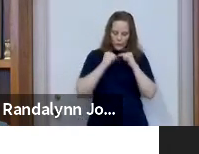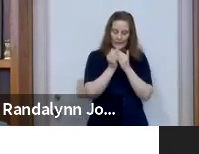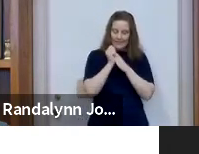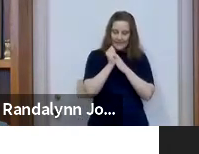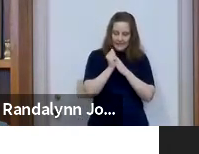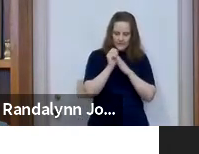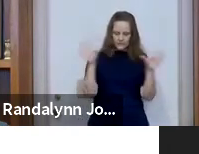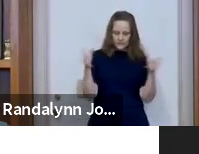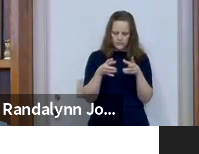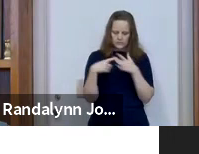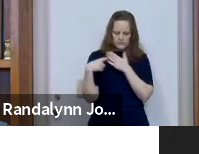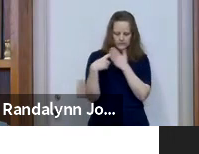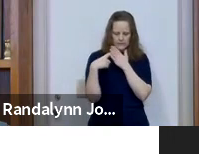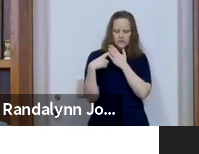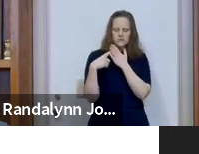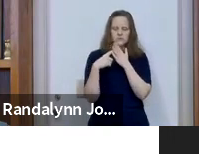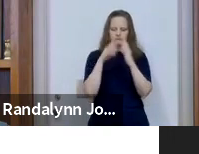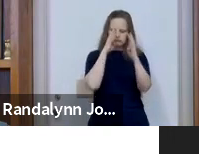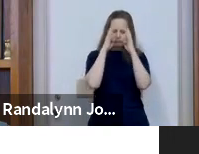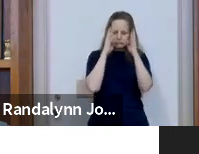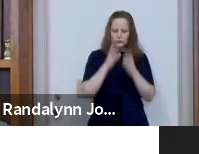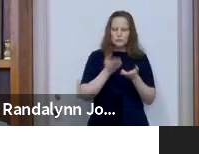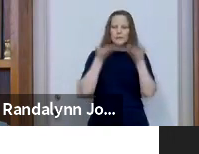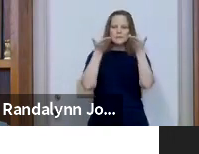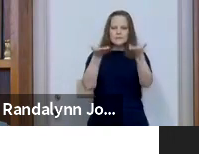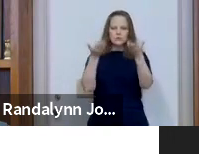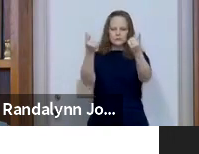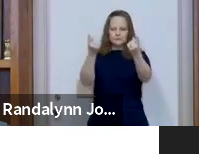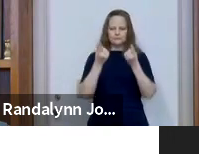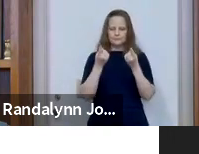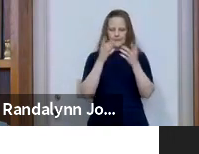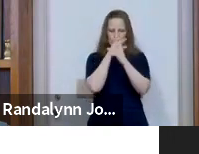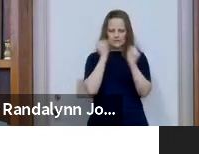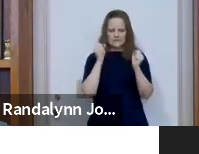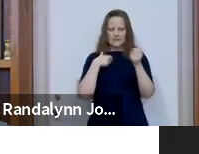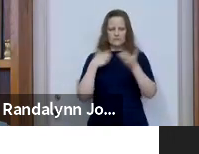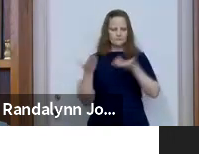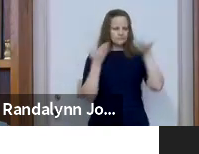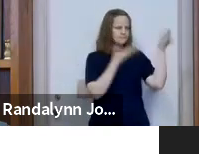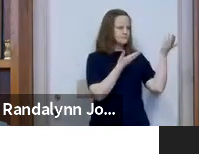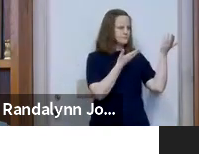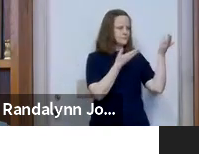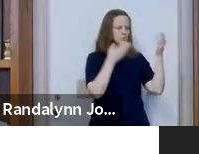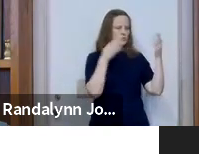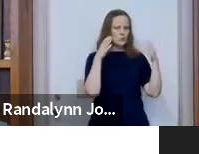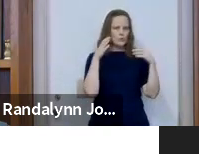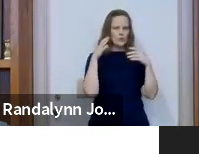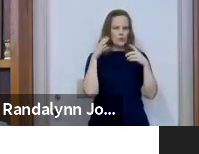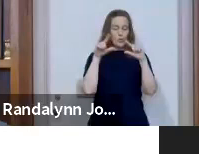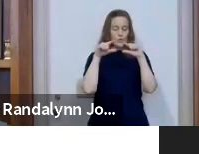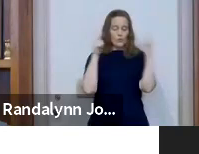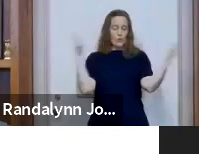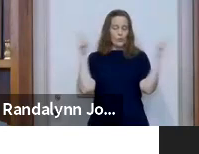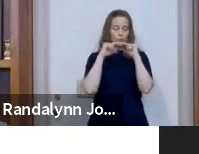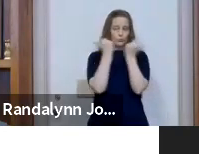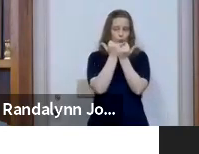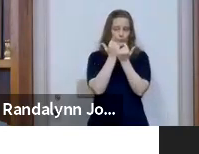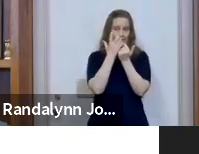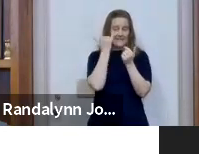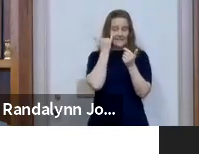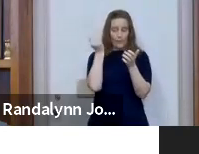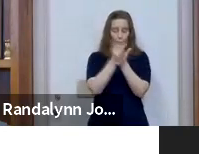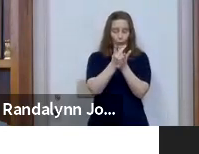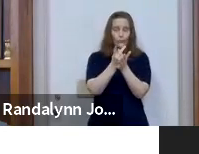They discuss them. They come up with recommendations that come to me. I take those recommendations to cabinet. And if we approve them,